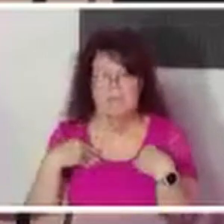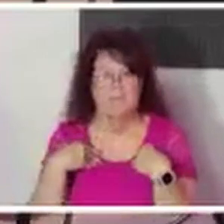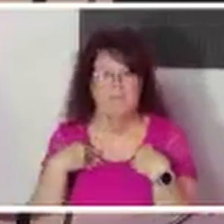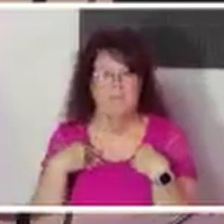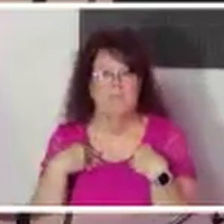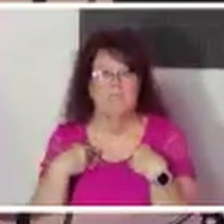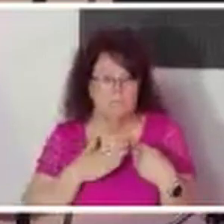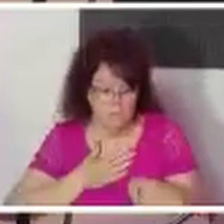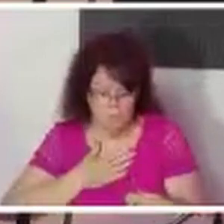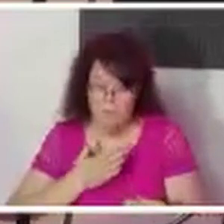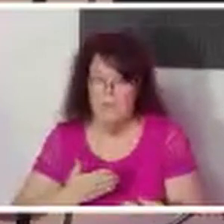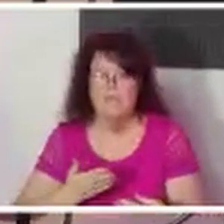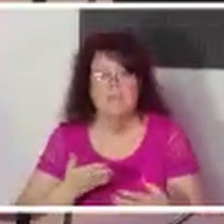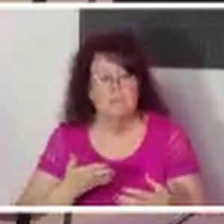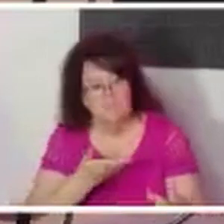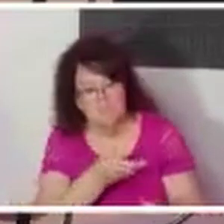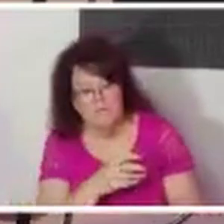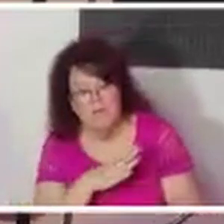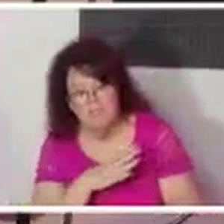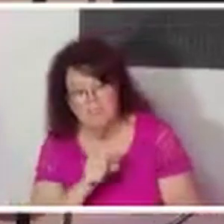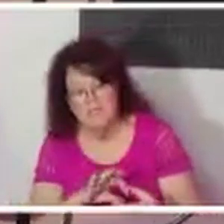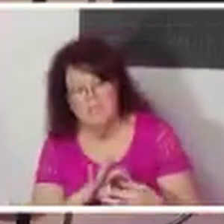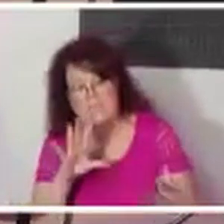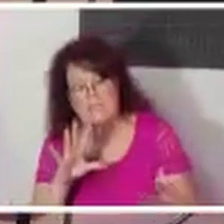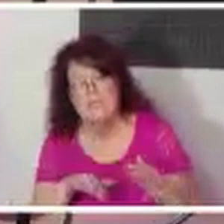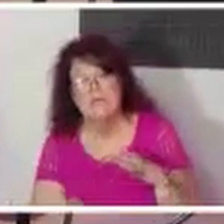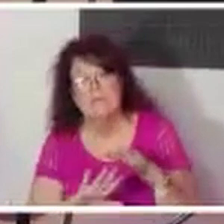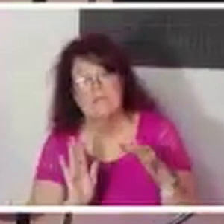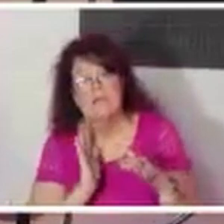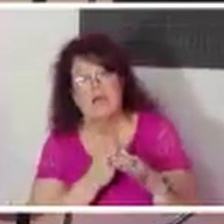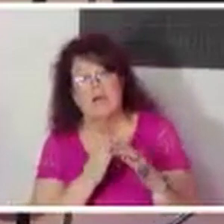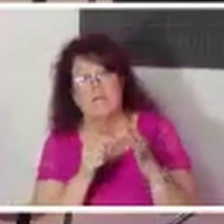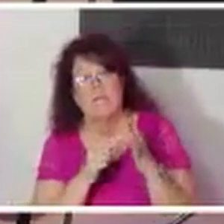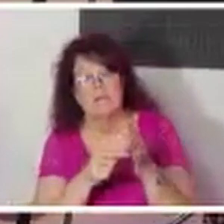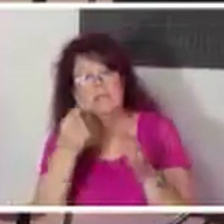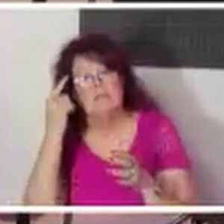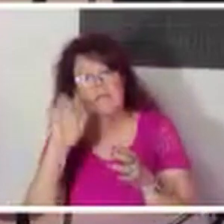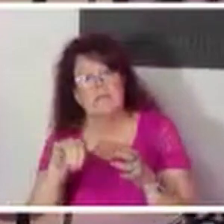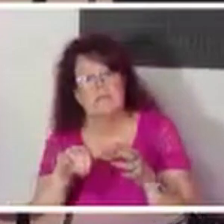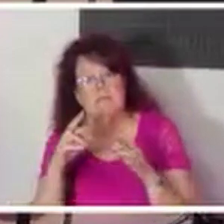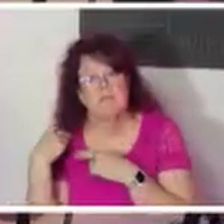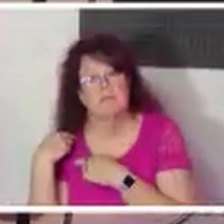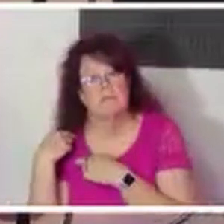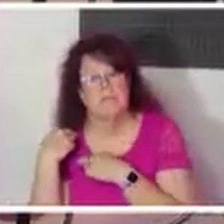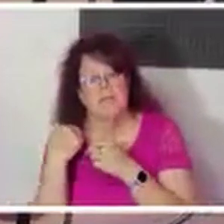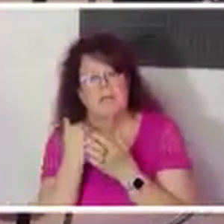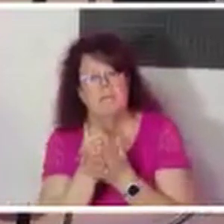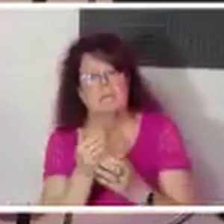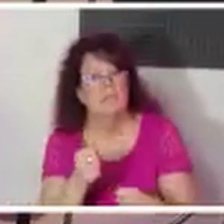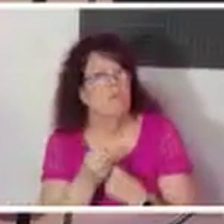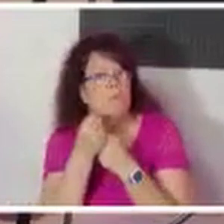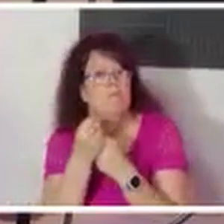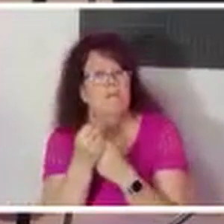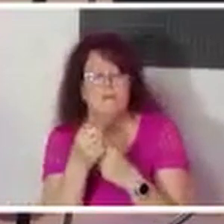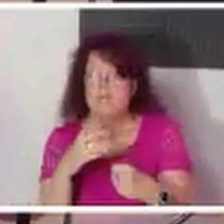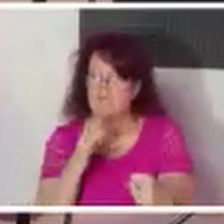are deemed fit to be released. Based on our model, do we feel like we responsibly have the means to support them if we were to bail them out? Do we